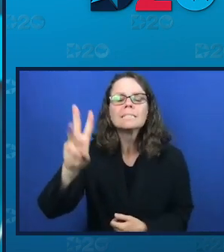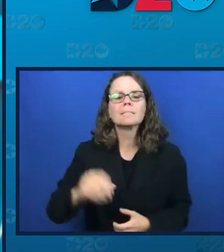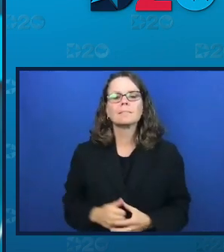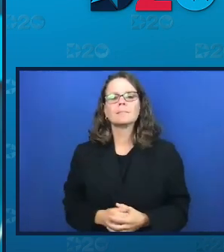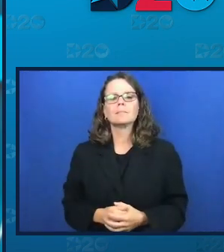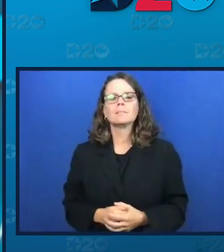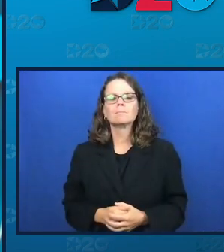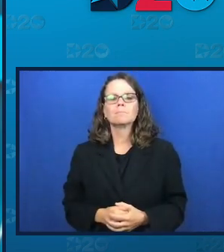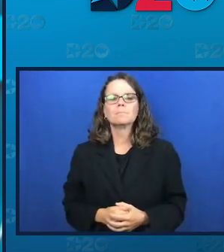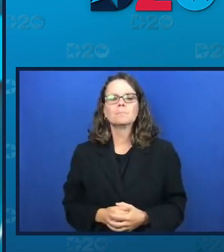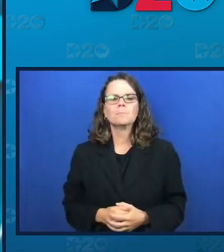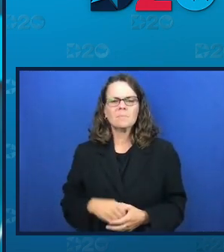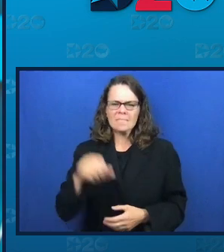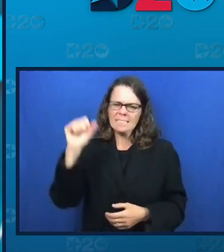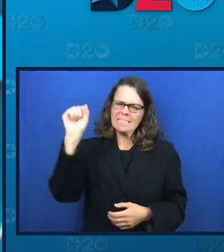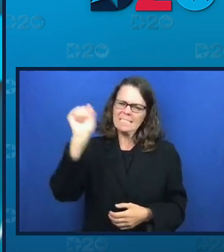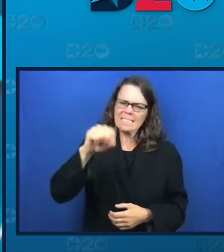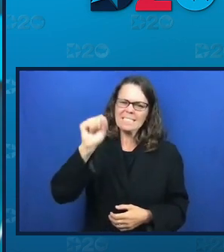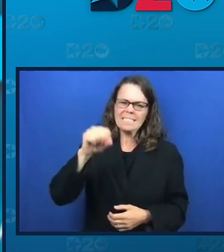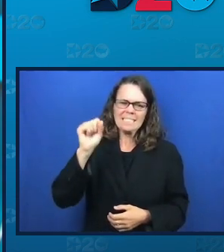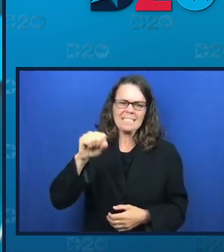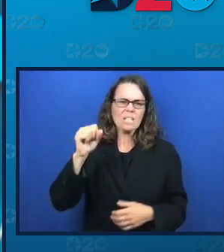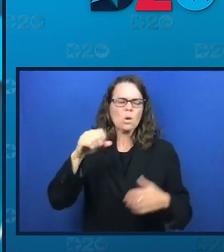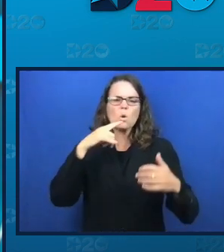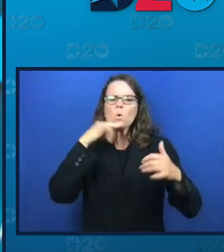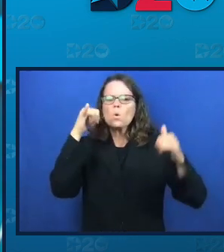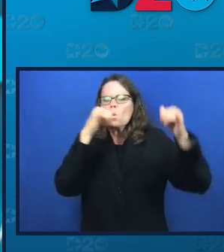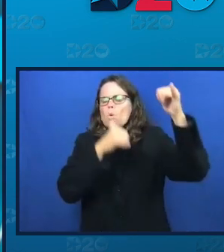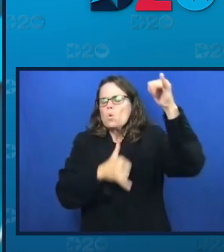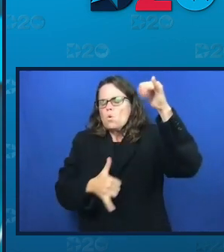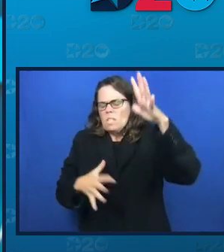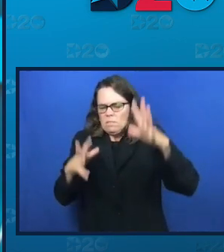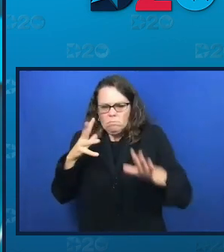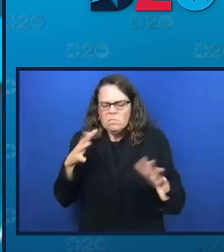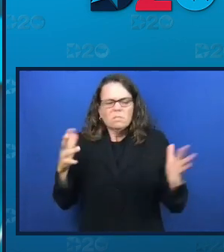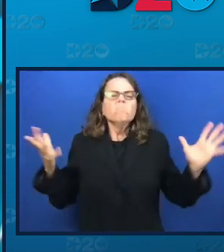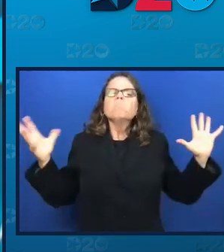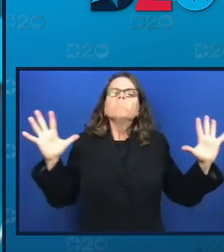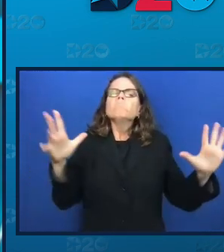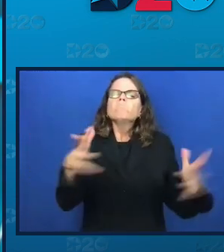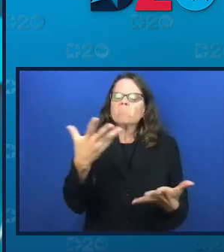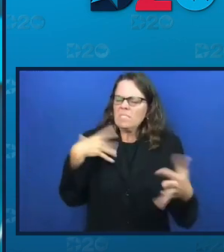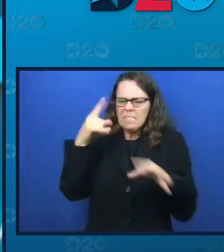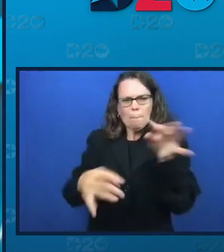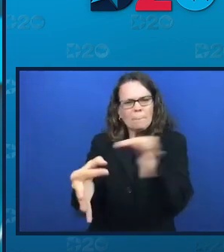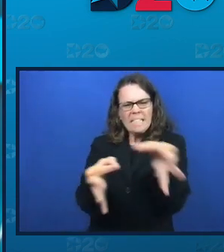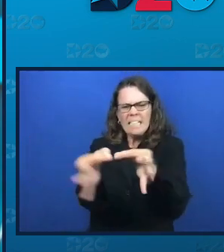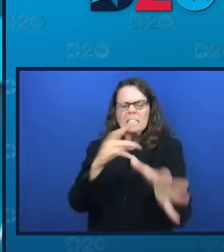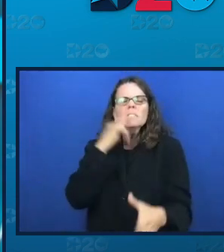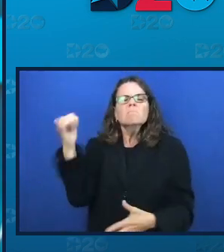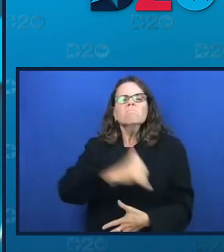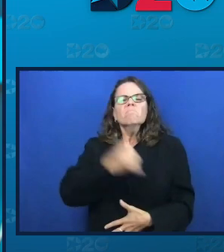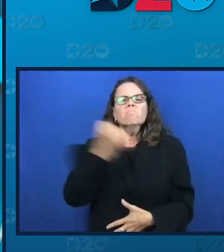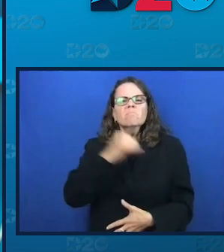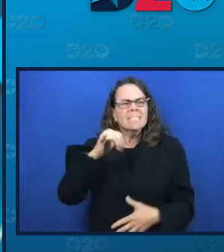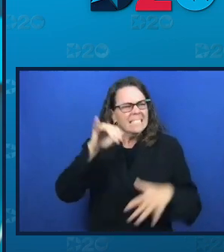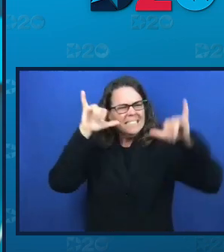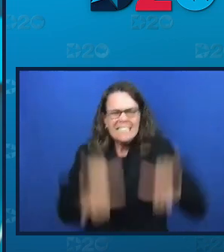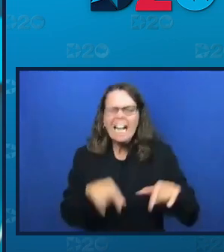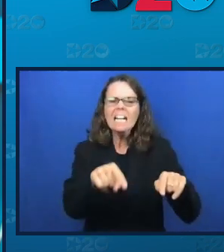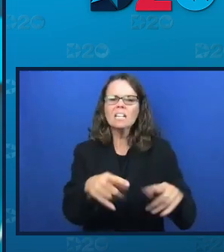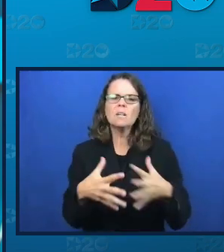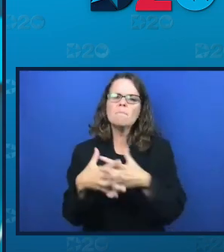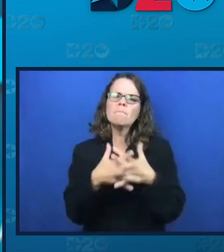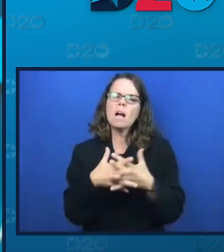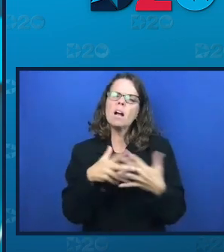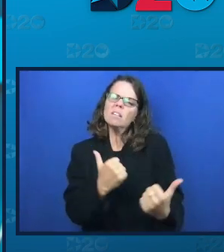That's the America I know. That's the America I love. And that's the America we will be with Joe